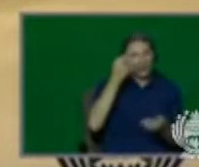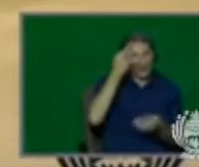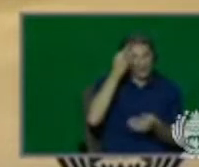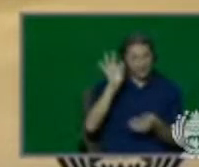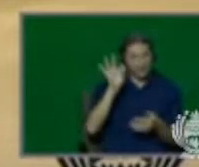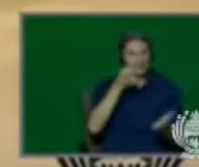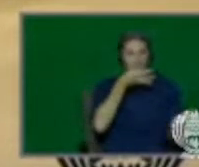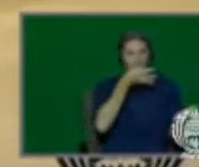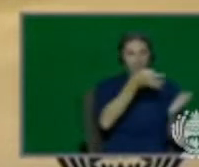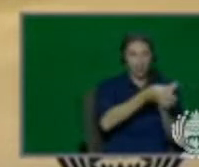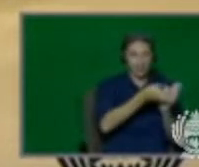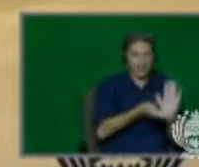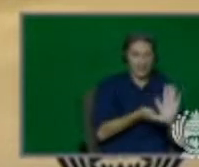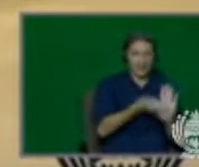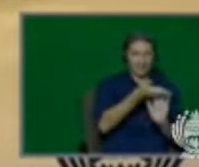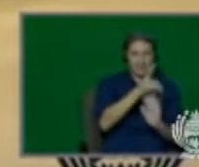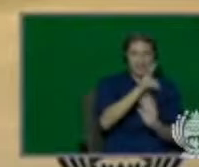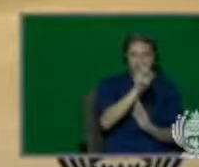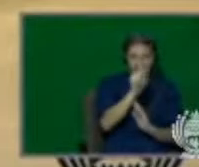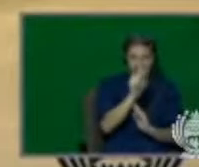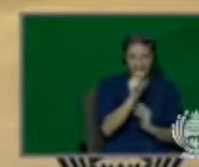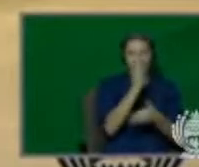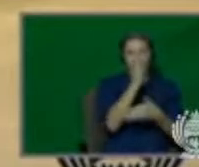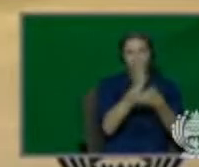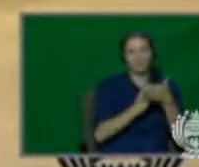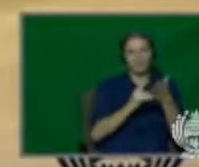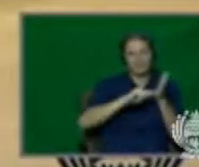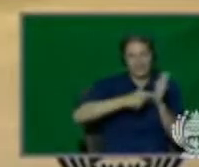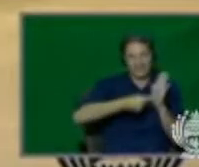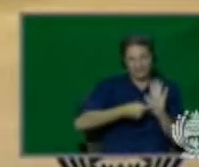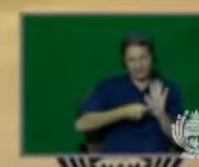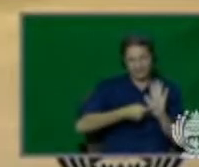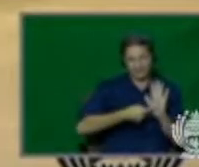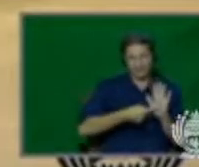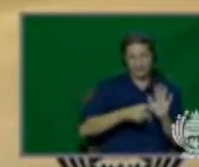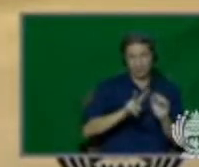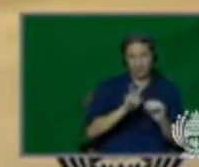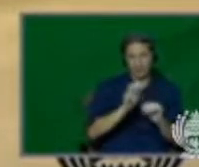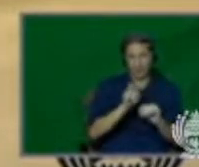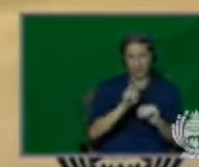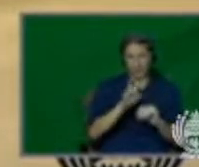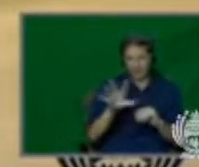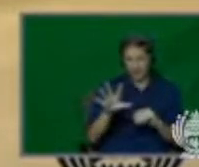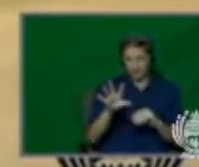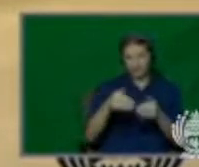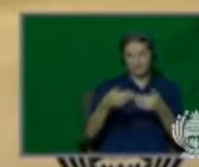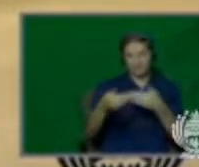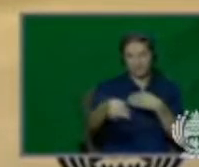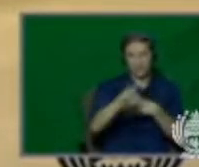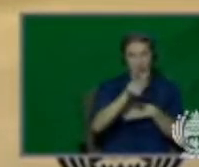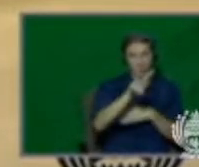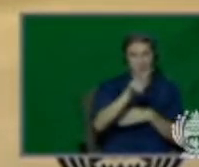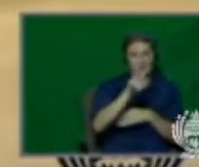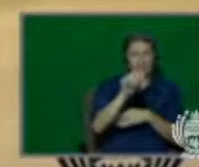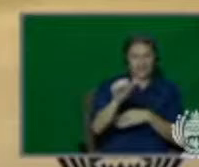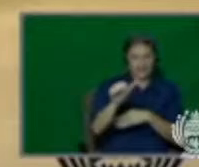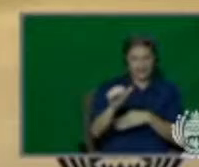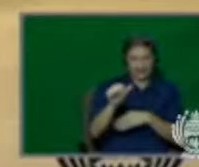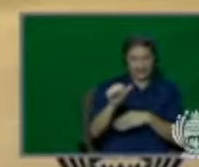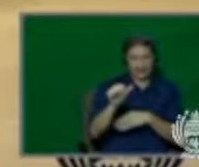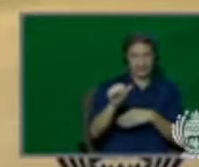VAT rate by 0.5 percentage point in 25-26 and by another 0.5 percentage